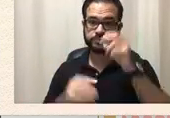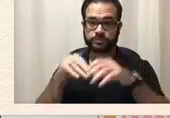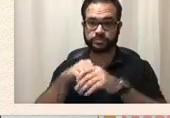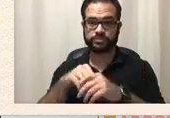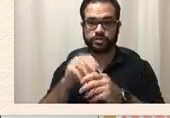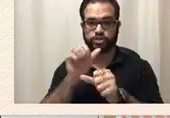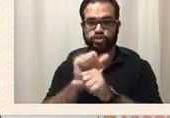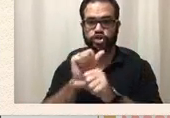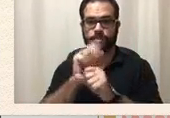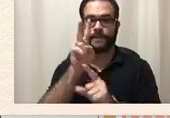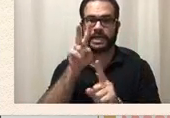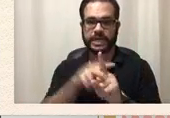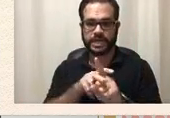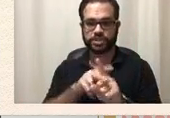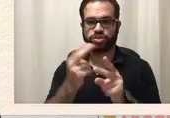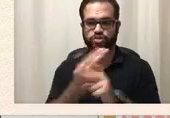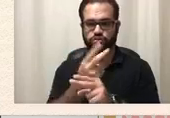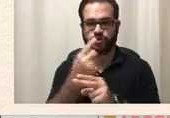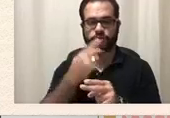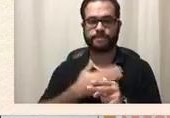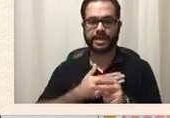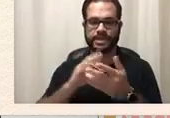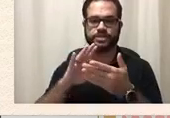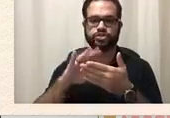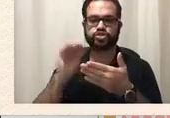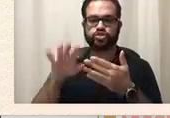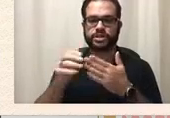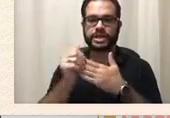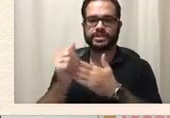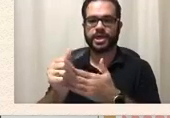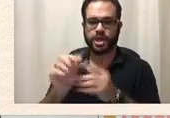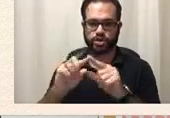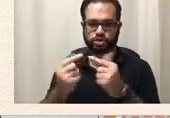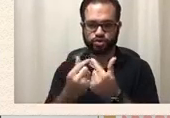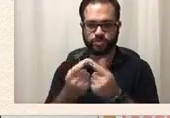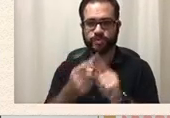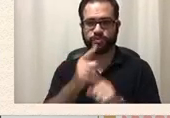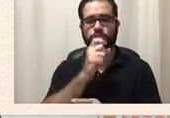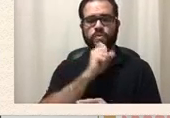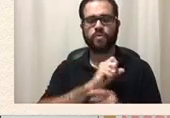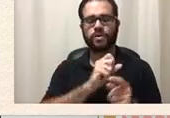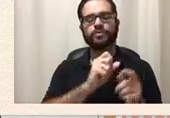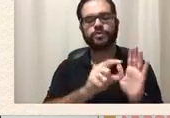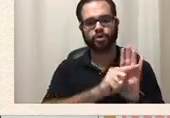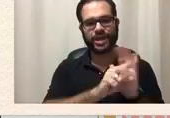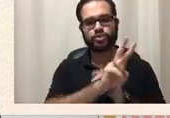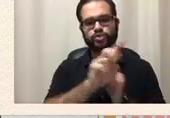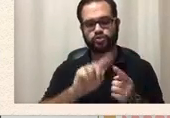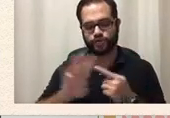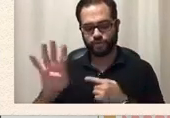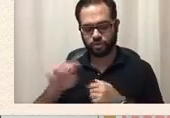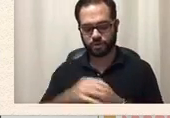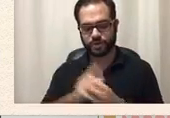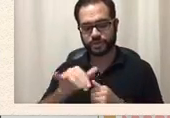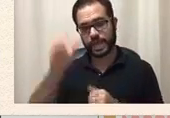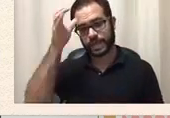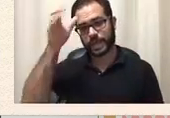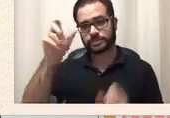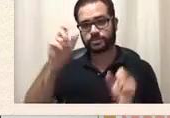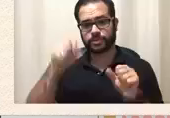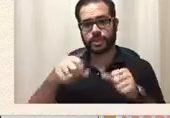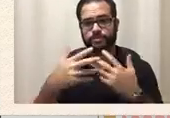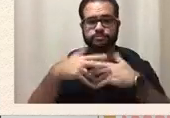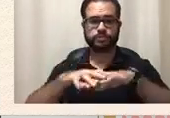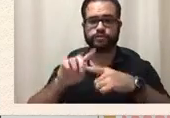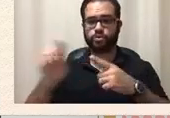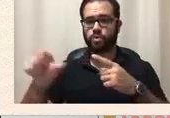student-led groups with my ESC students from grade 2 to 4 in reading. This concept can be adapted for all grades. Kids loved